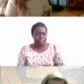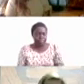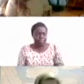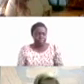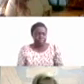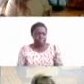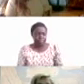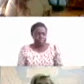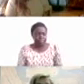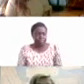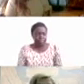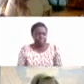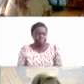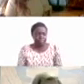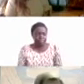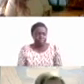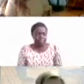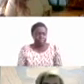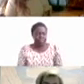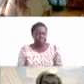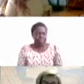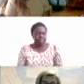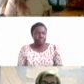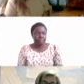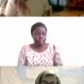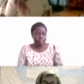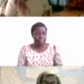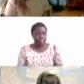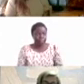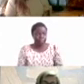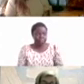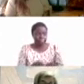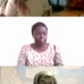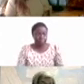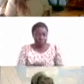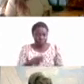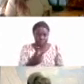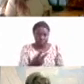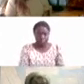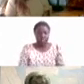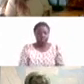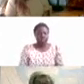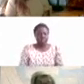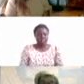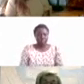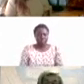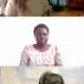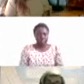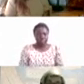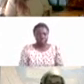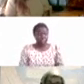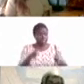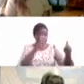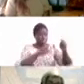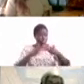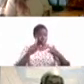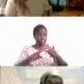And so this is what they believe, and that's what their belief system is.